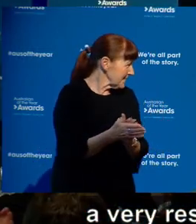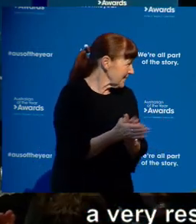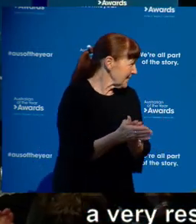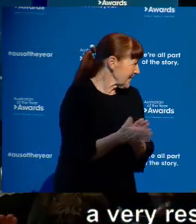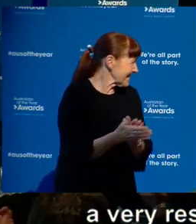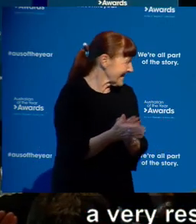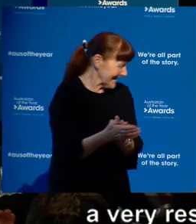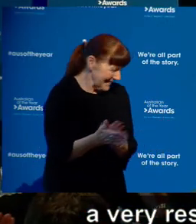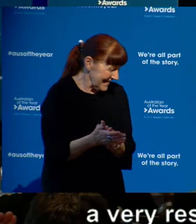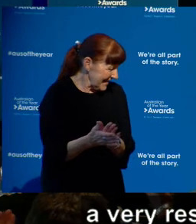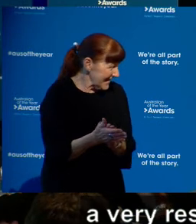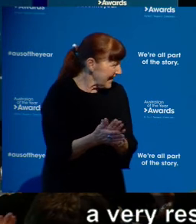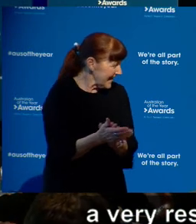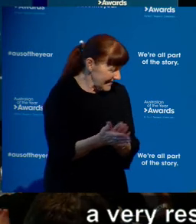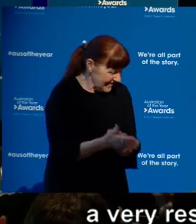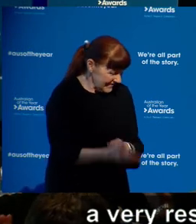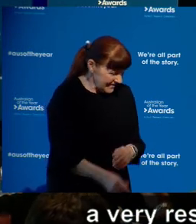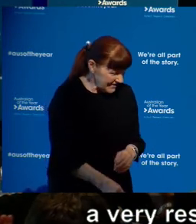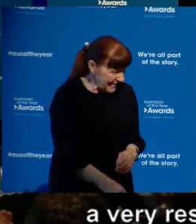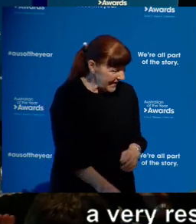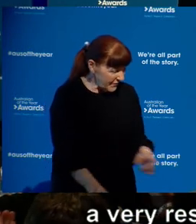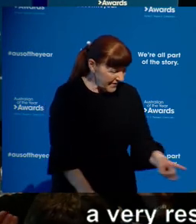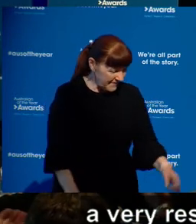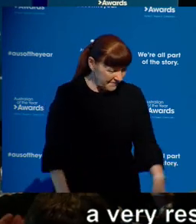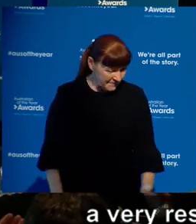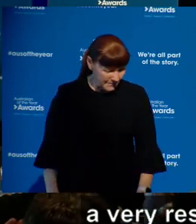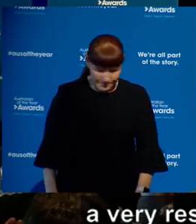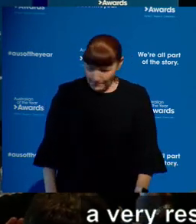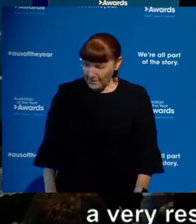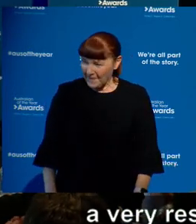Thank you so much, Patricia Anderson.